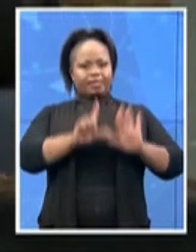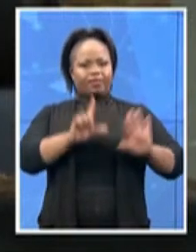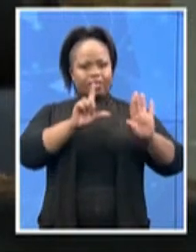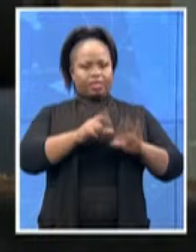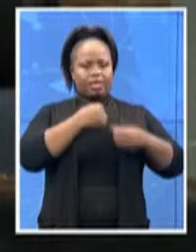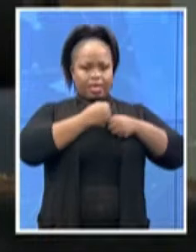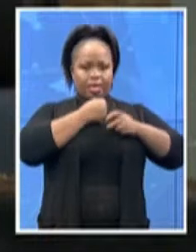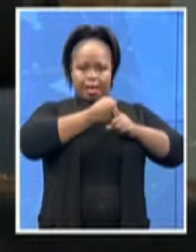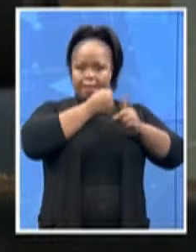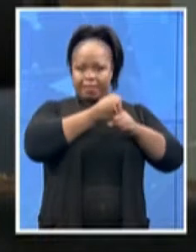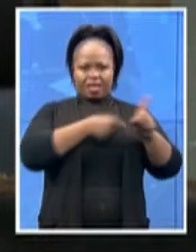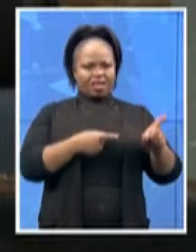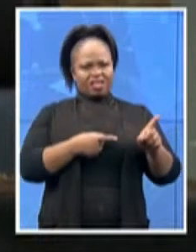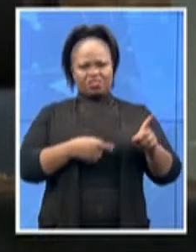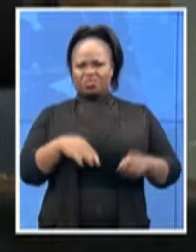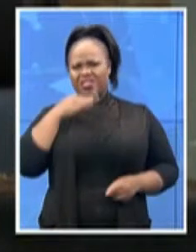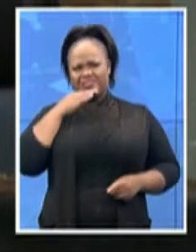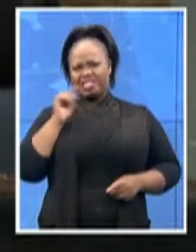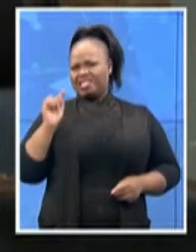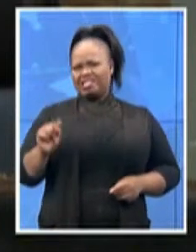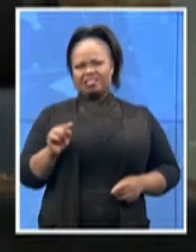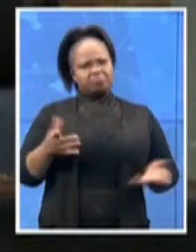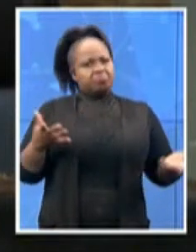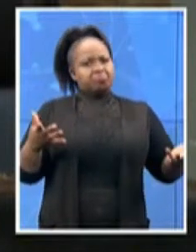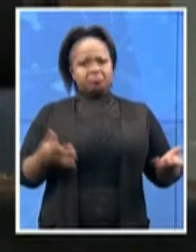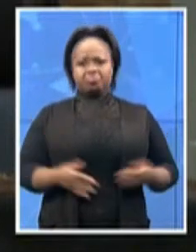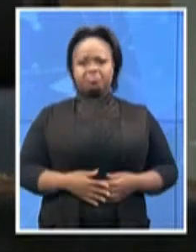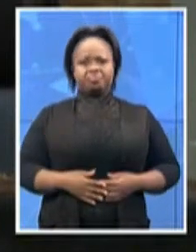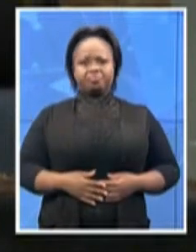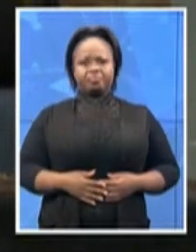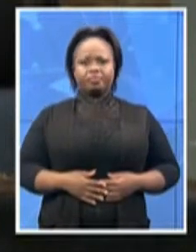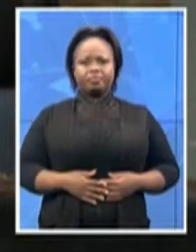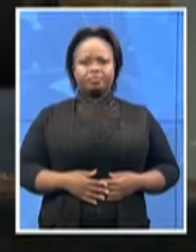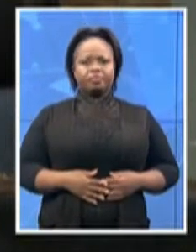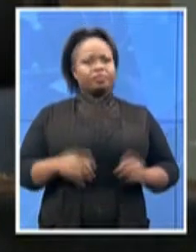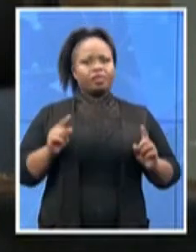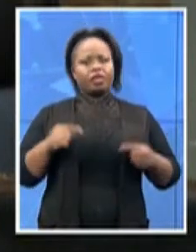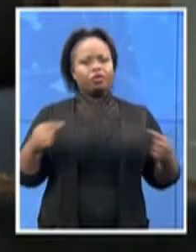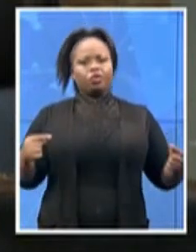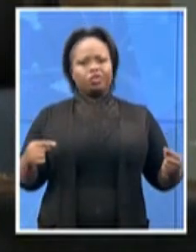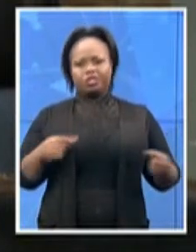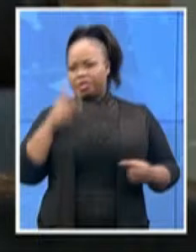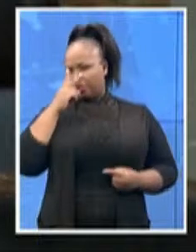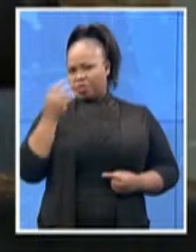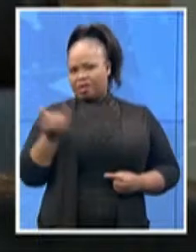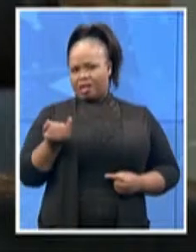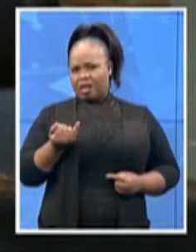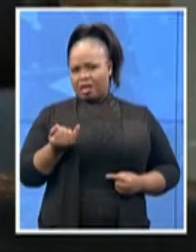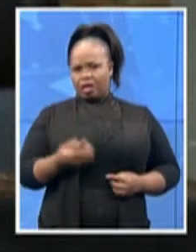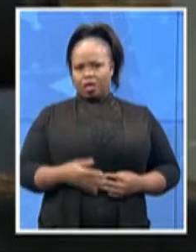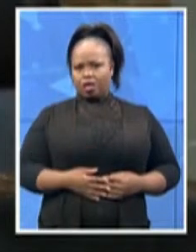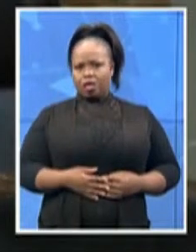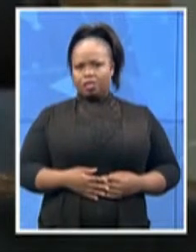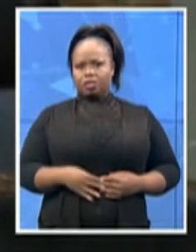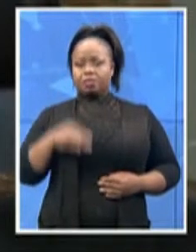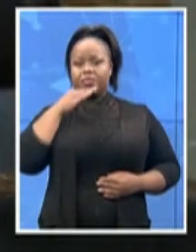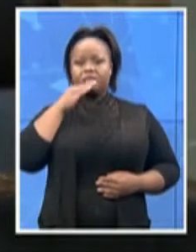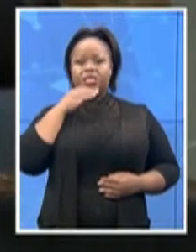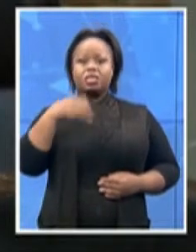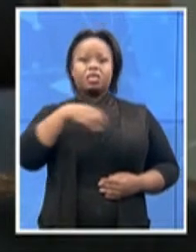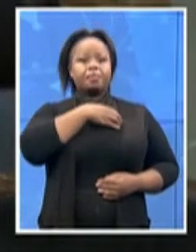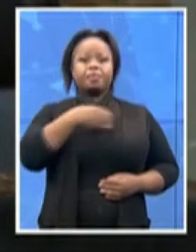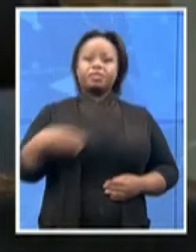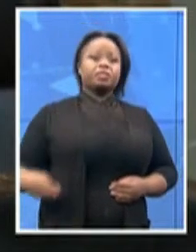it be interpreted to mean that the President used his position to